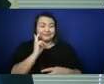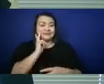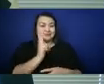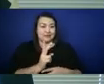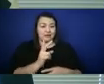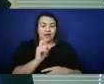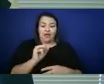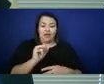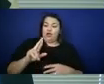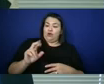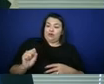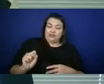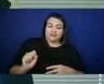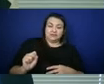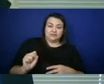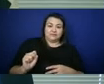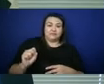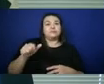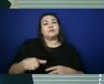And that's how you're going to get it.